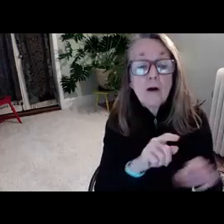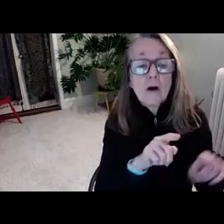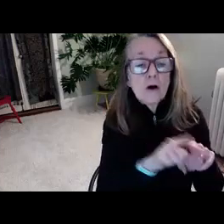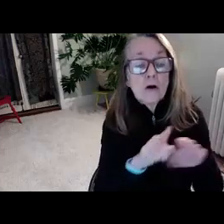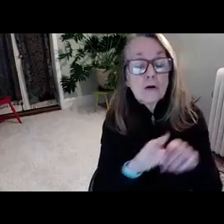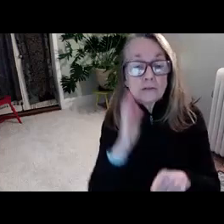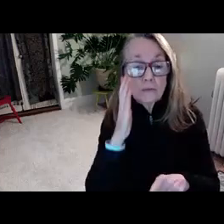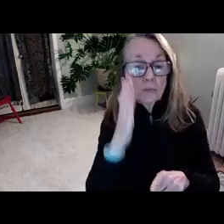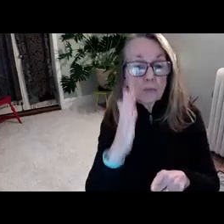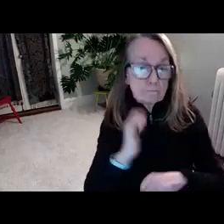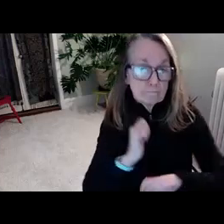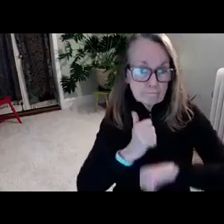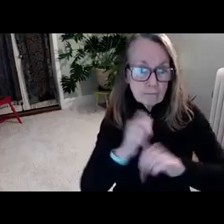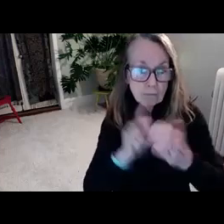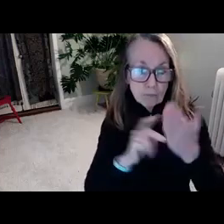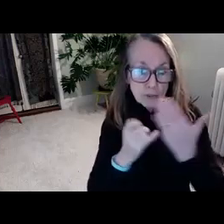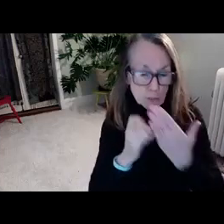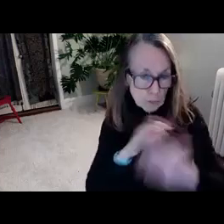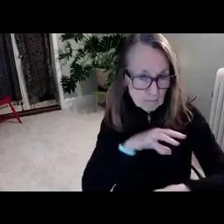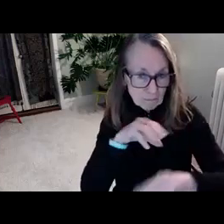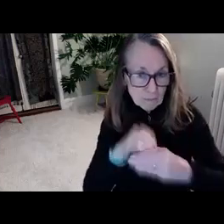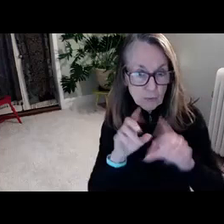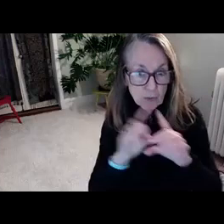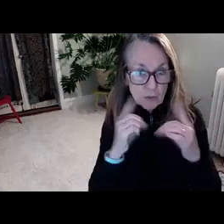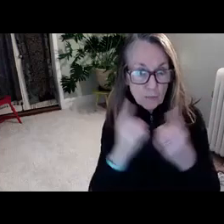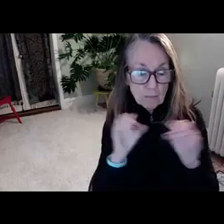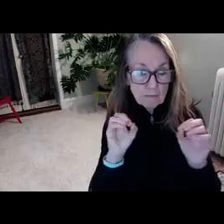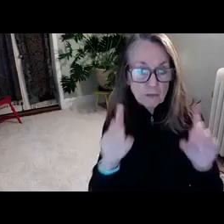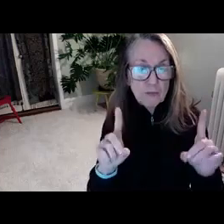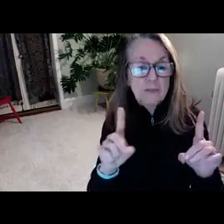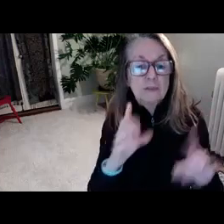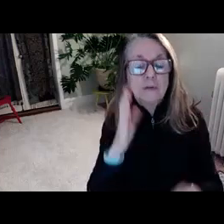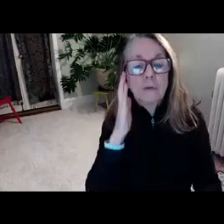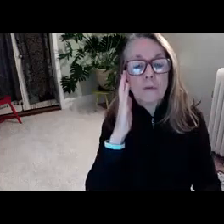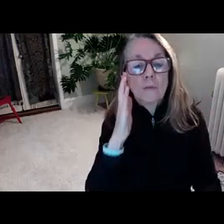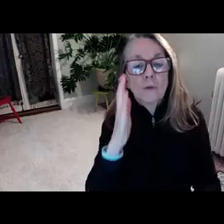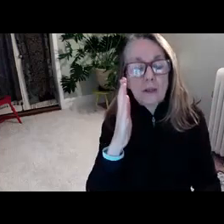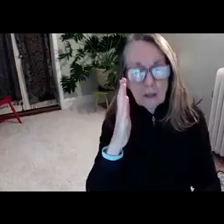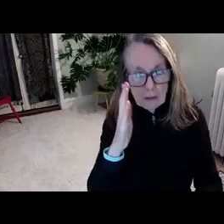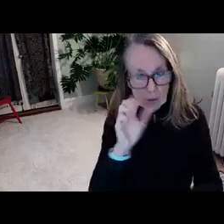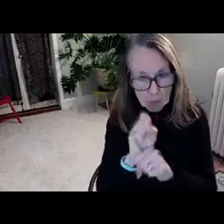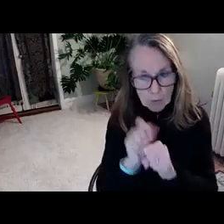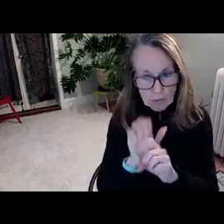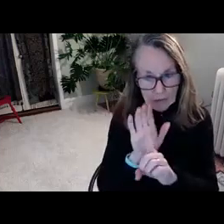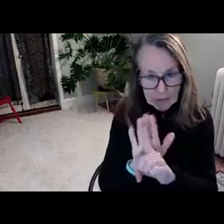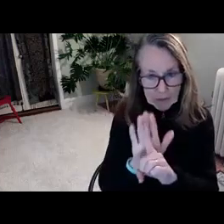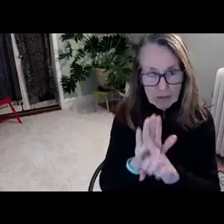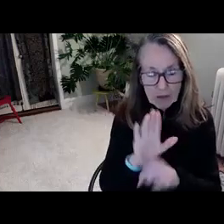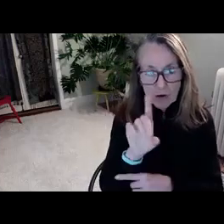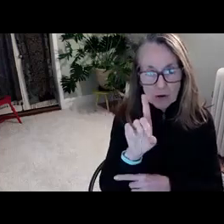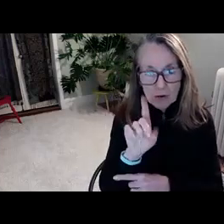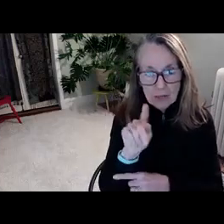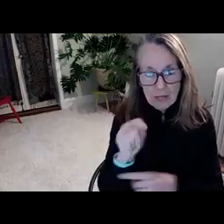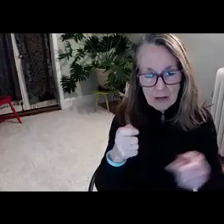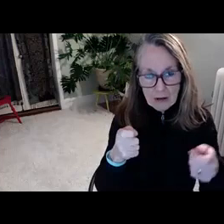have projects that we have engaged with the Department of Education, and we'll work directly with their data governance board to examine